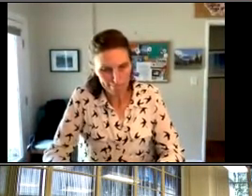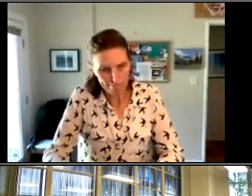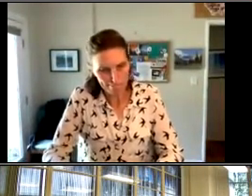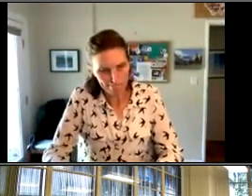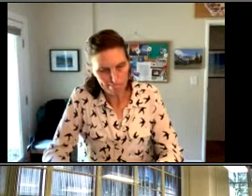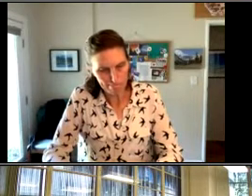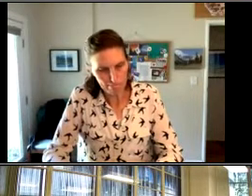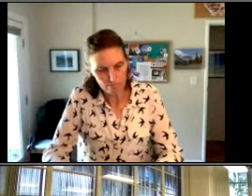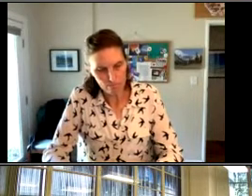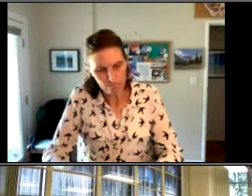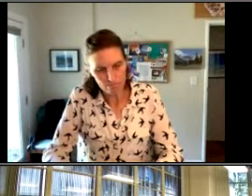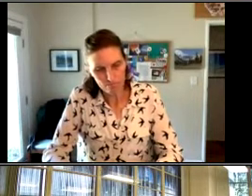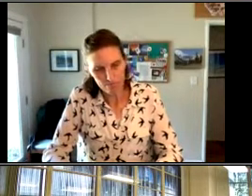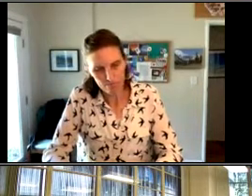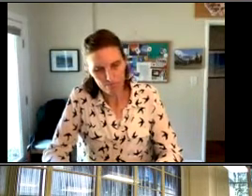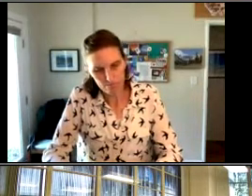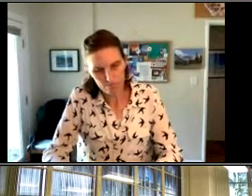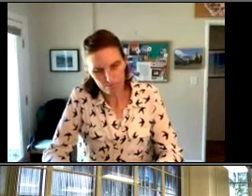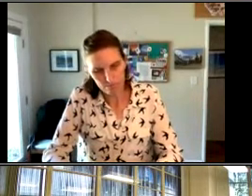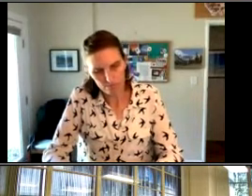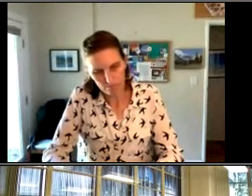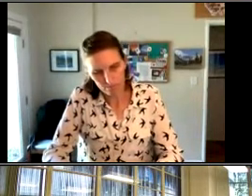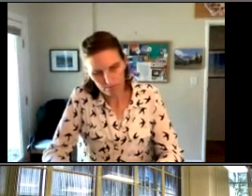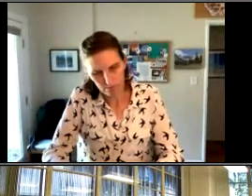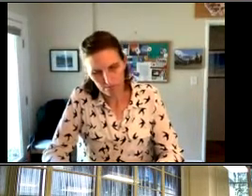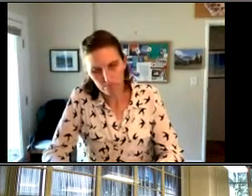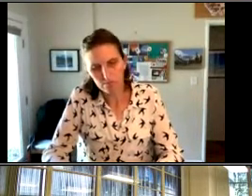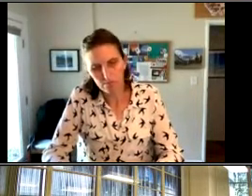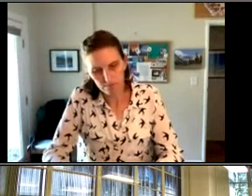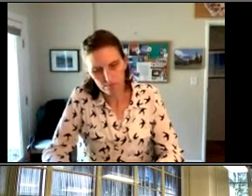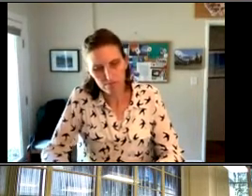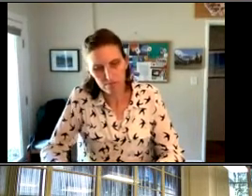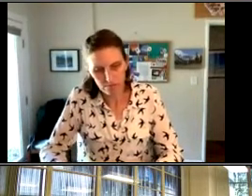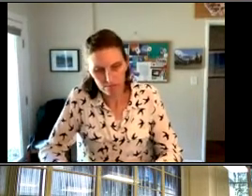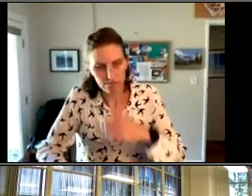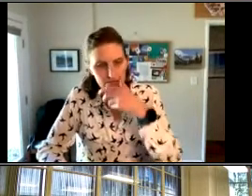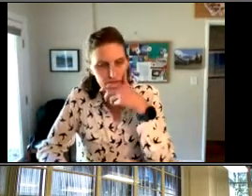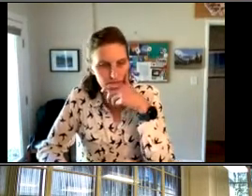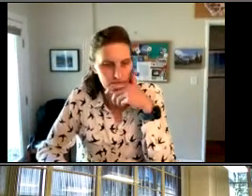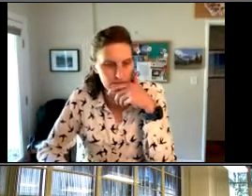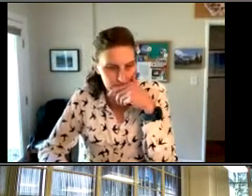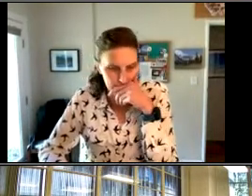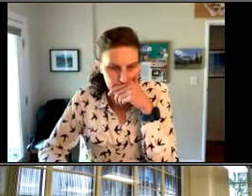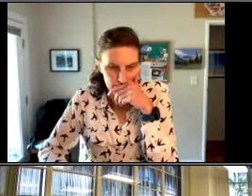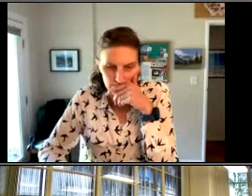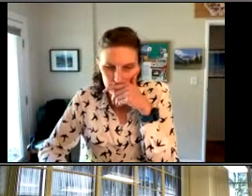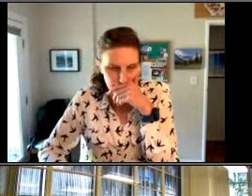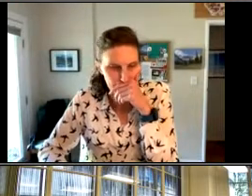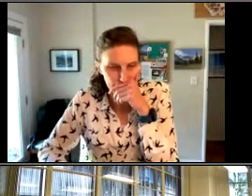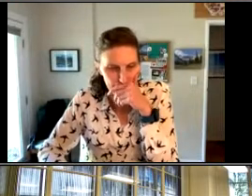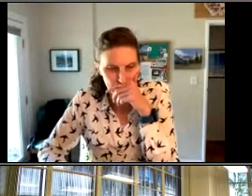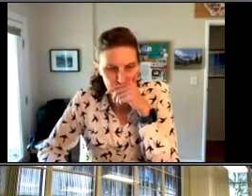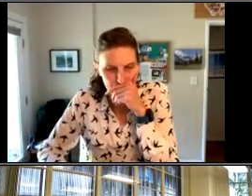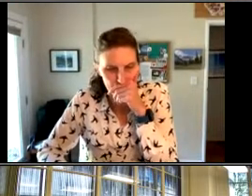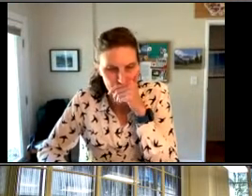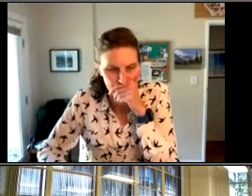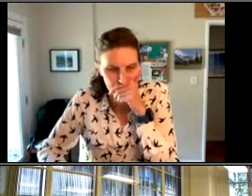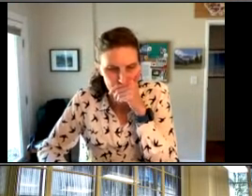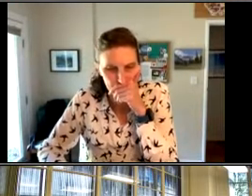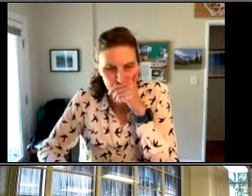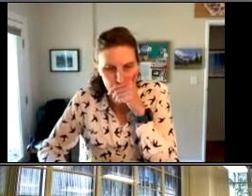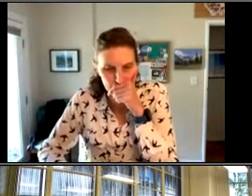lot of what we'll hear that may be out of our control, at least for the commission's perspective. But certainly, with everything we